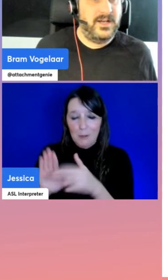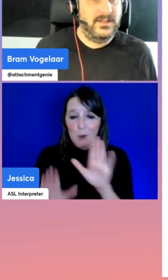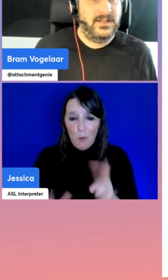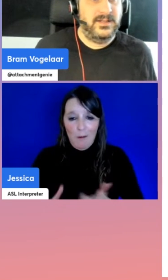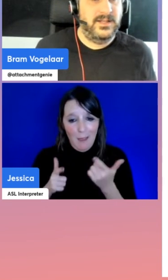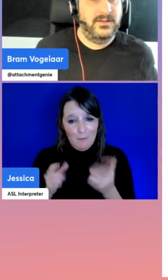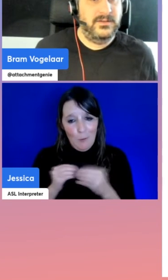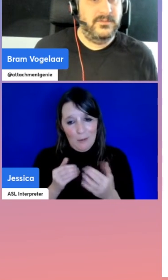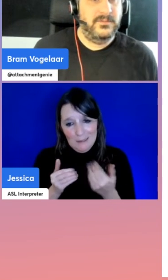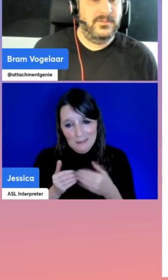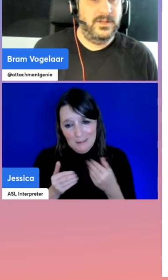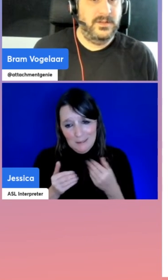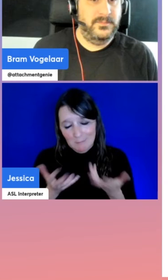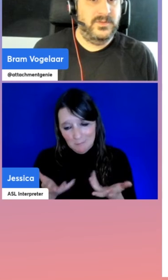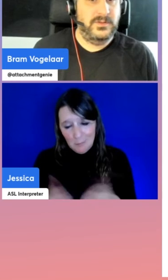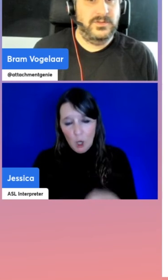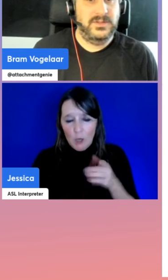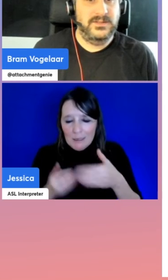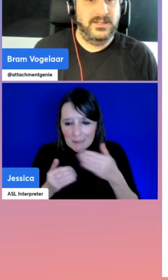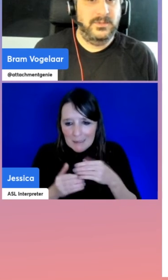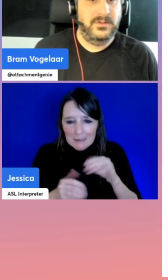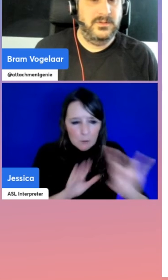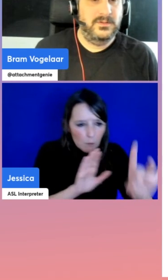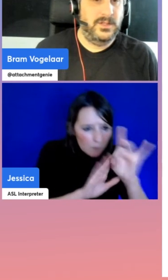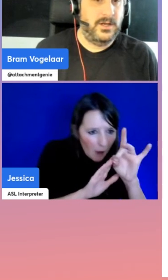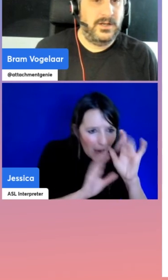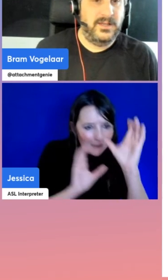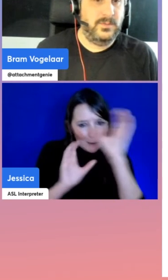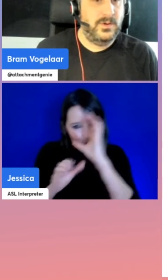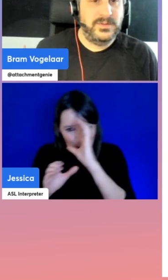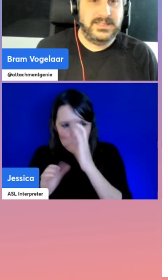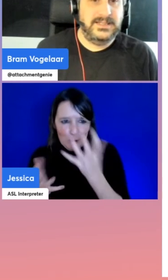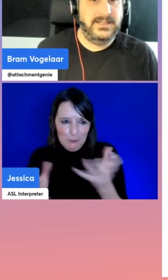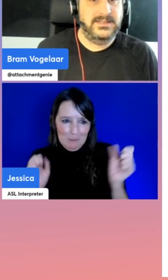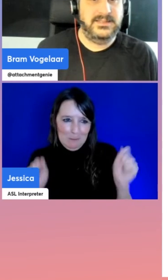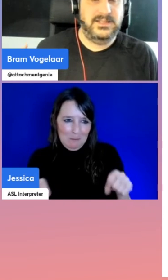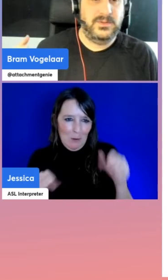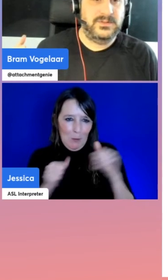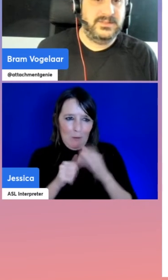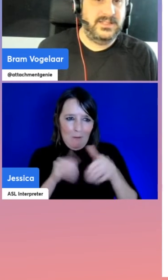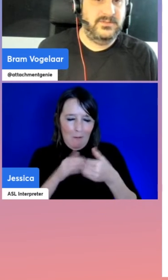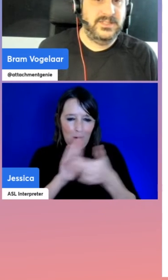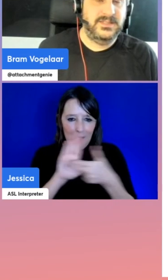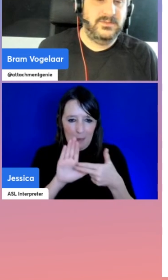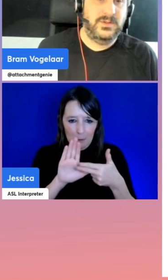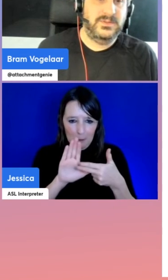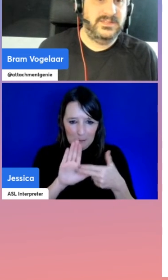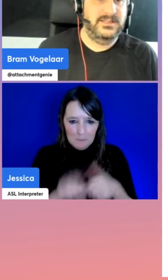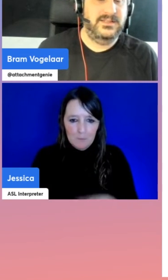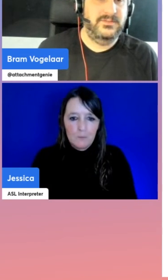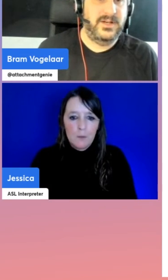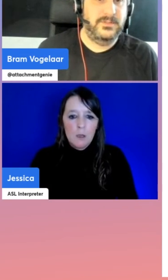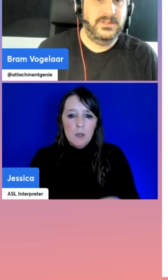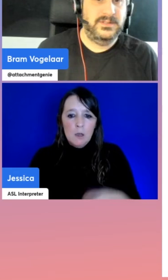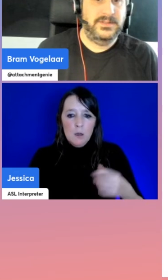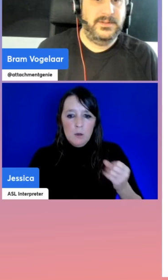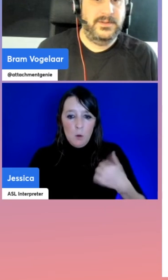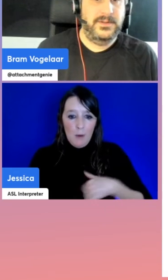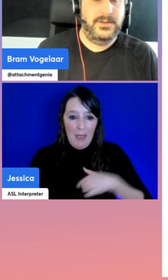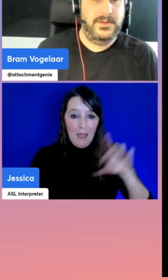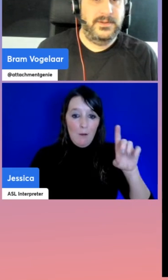actually find and search on these labels. In our case, we always said data center, we also said region, we always said